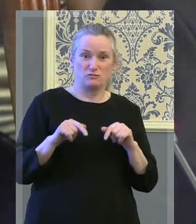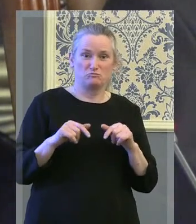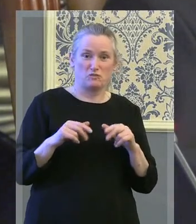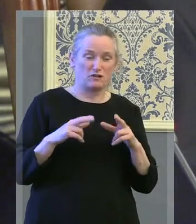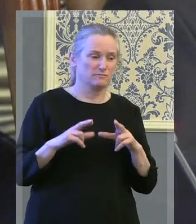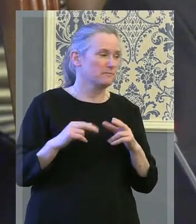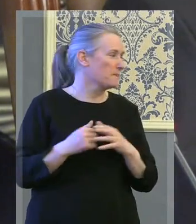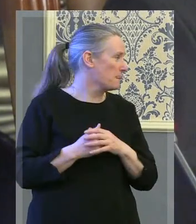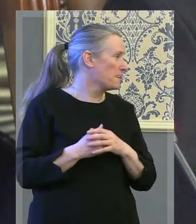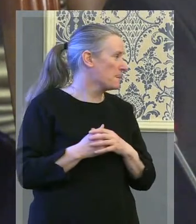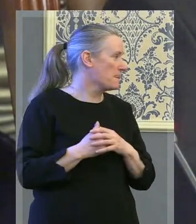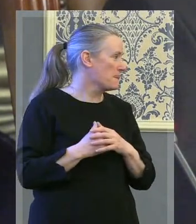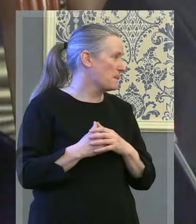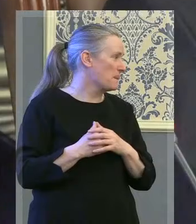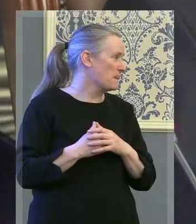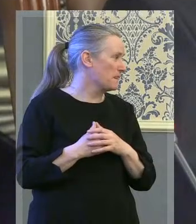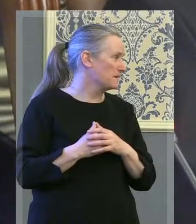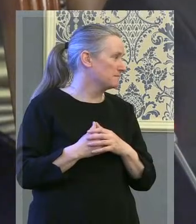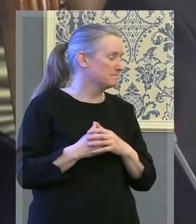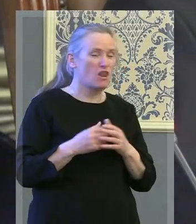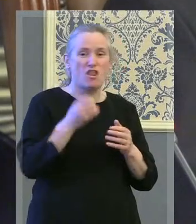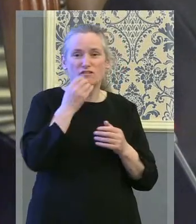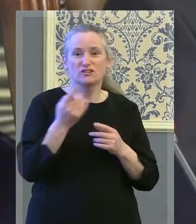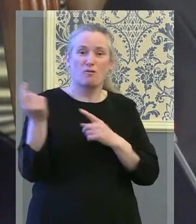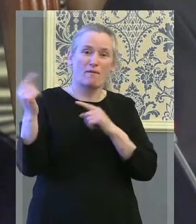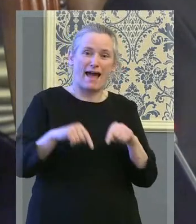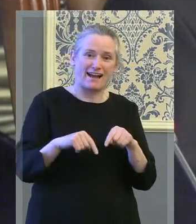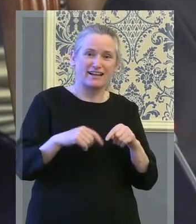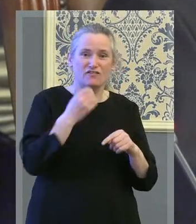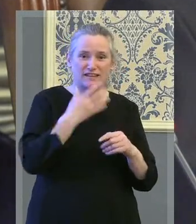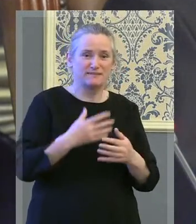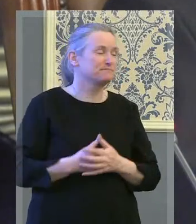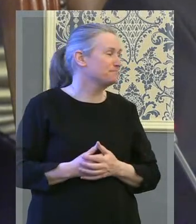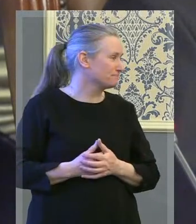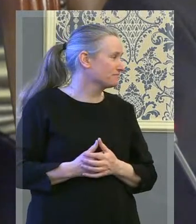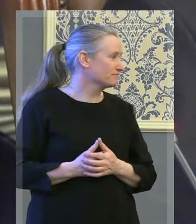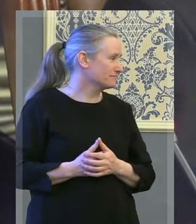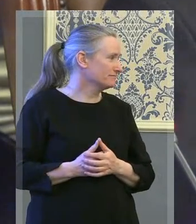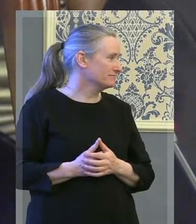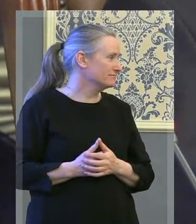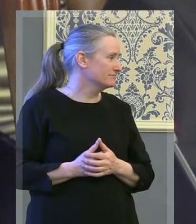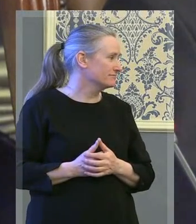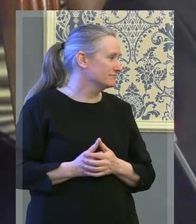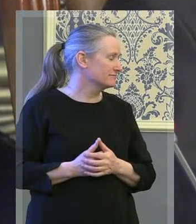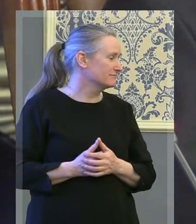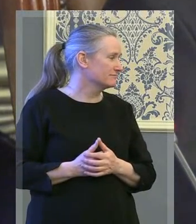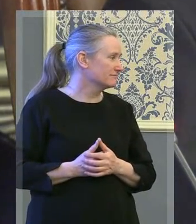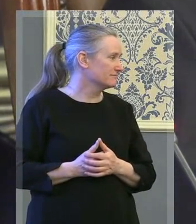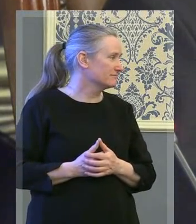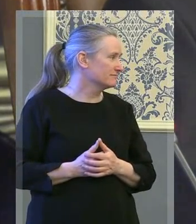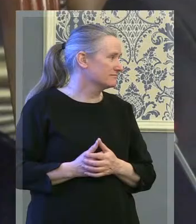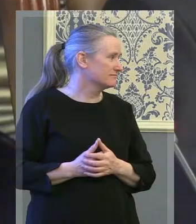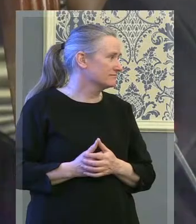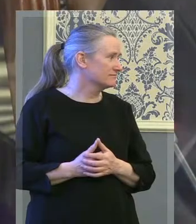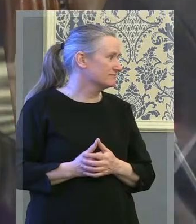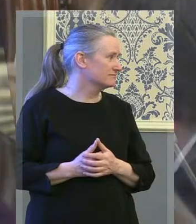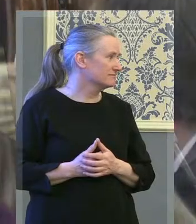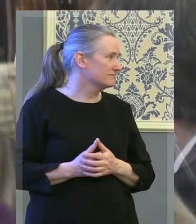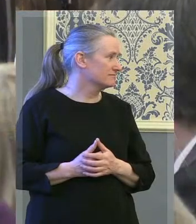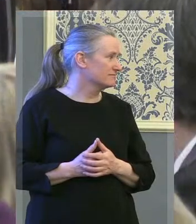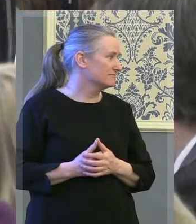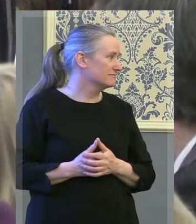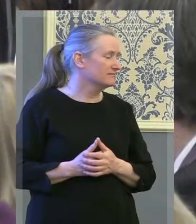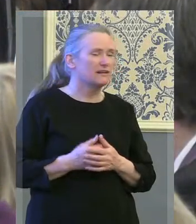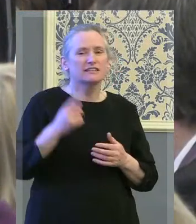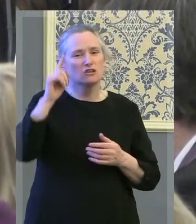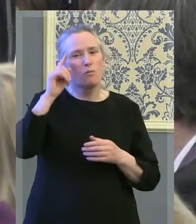certainly never stopped me as I got older from coming back. But in those first 8 years, to this day, I didn't know my father